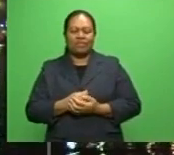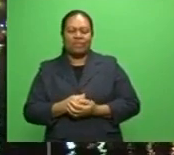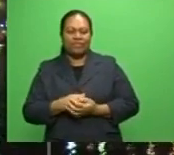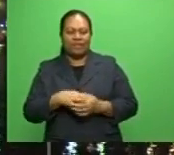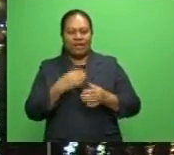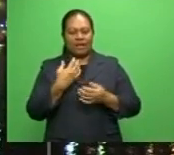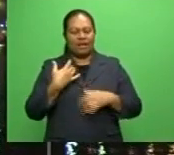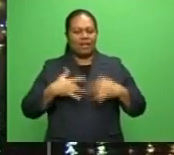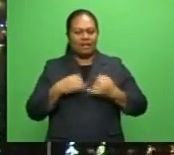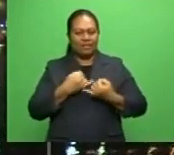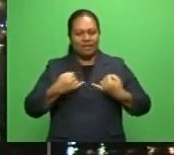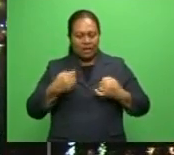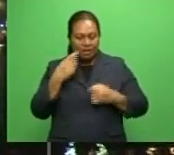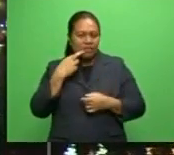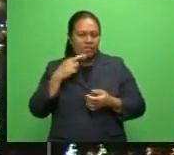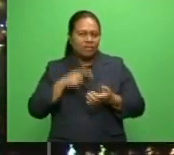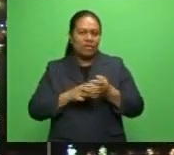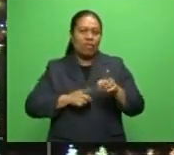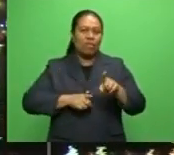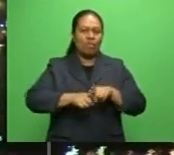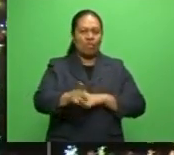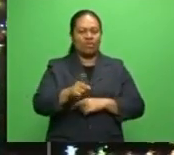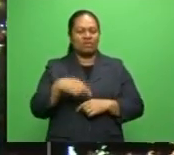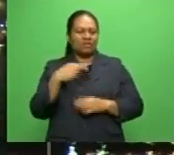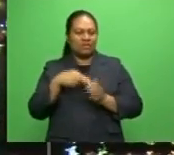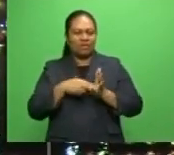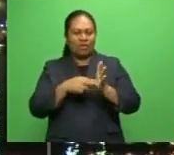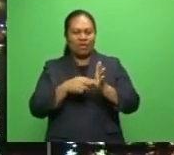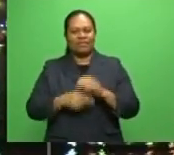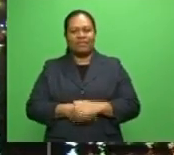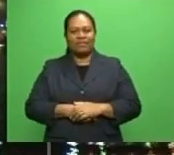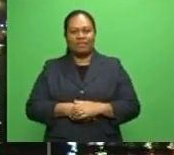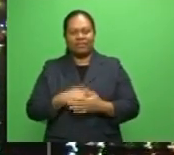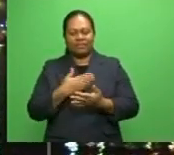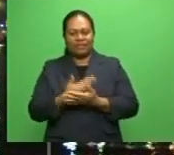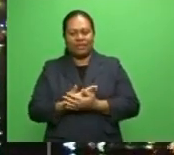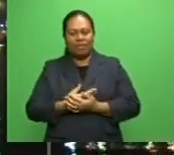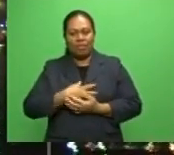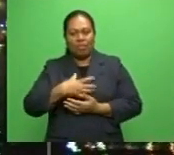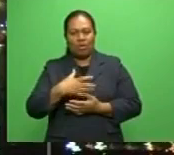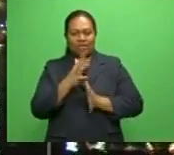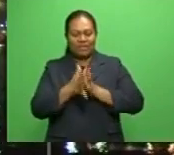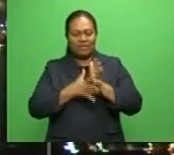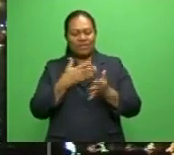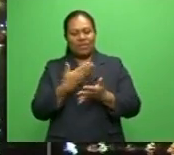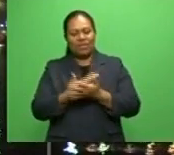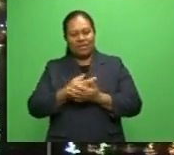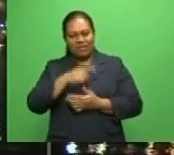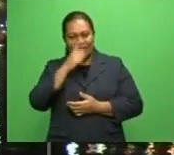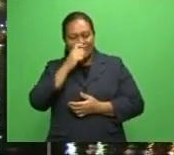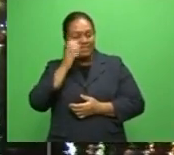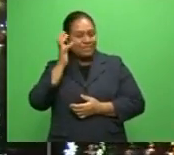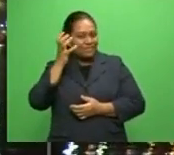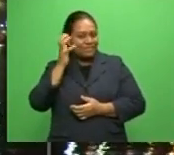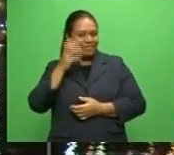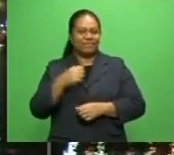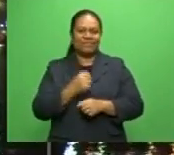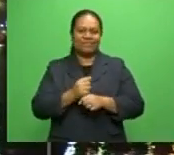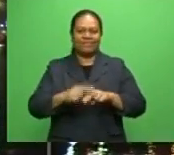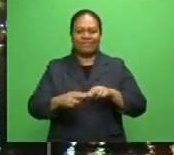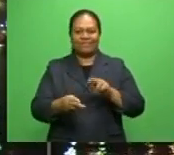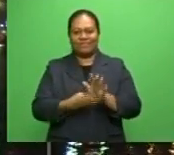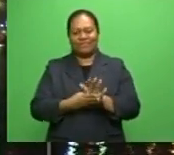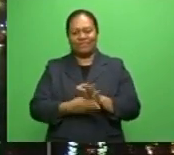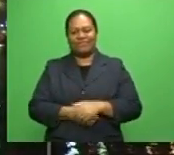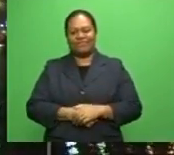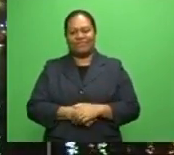Lifeline Fiji registers a majority of their calls from the north. Now for these stories and others, tune in daily to our sister radio station, Gold FM.